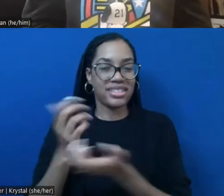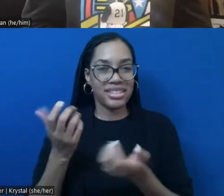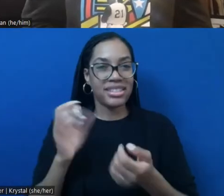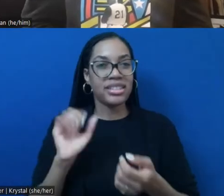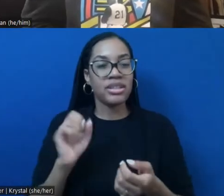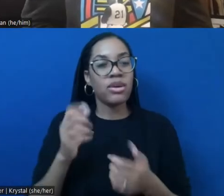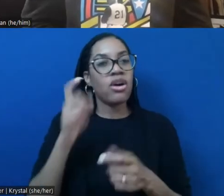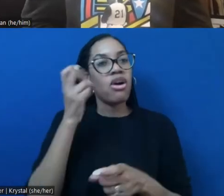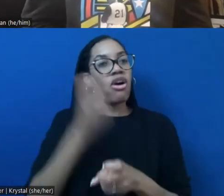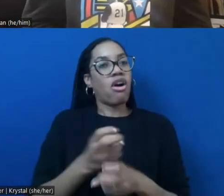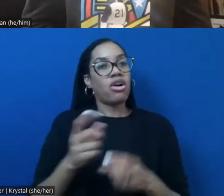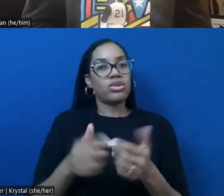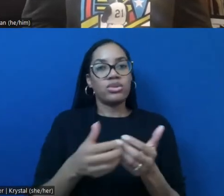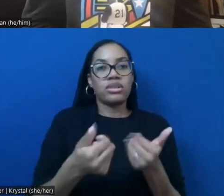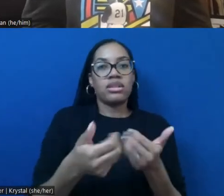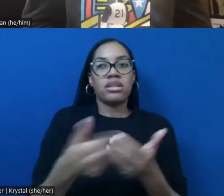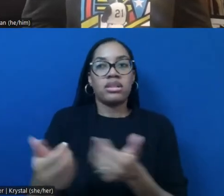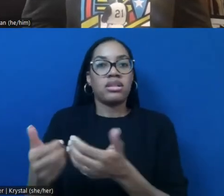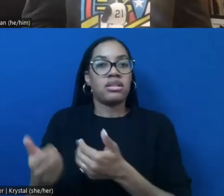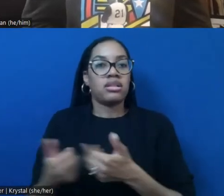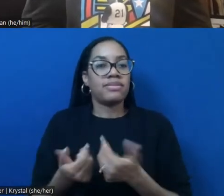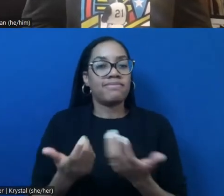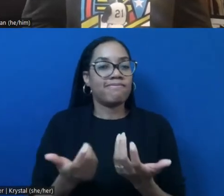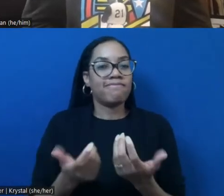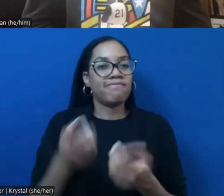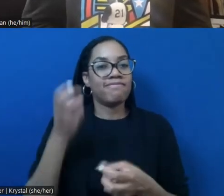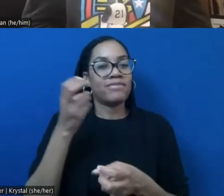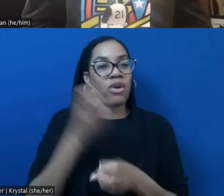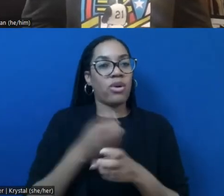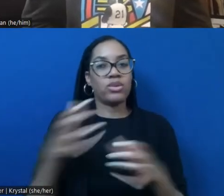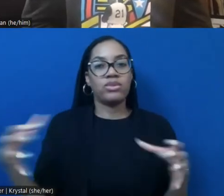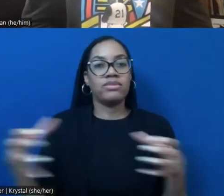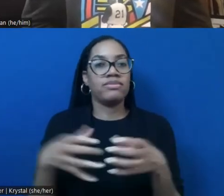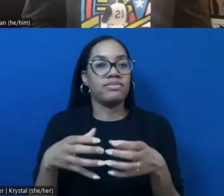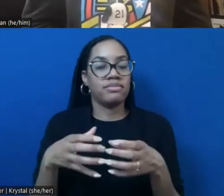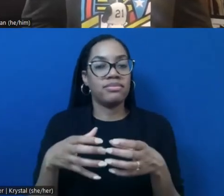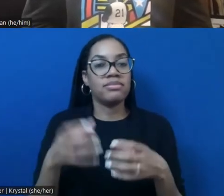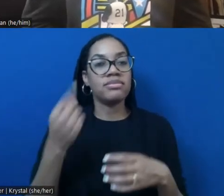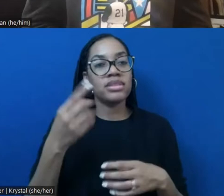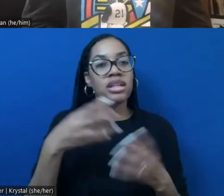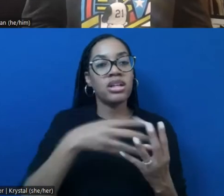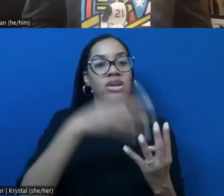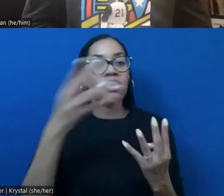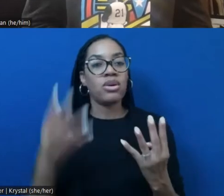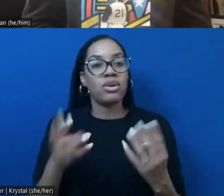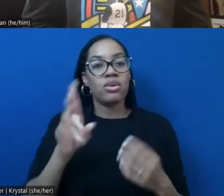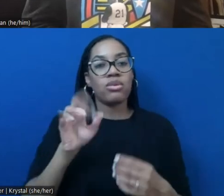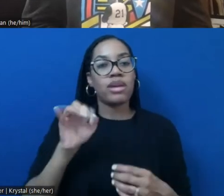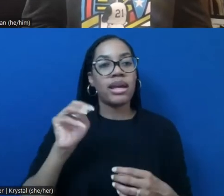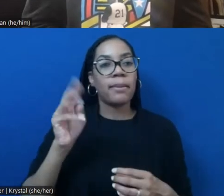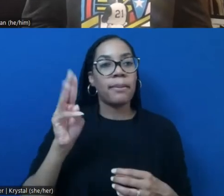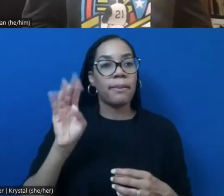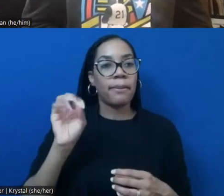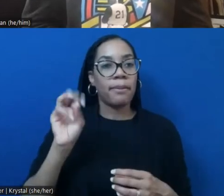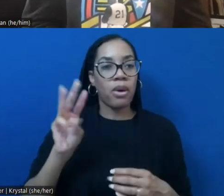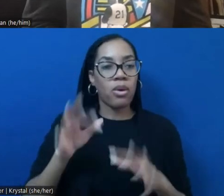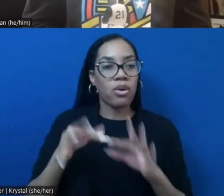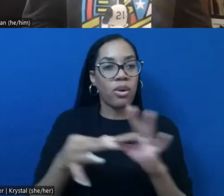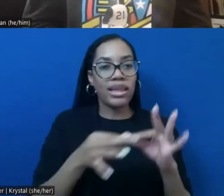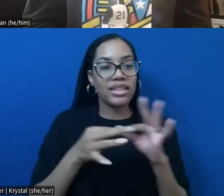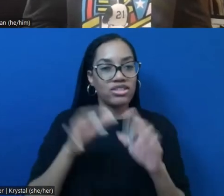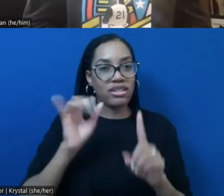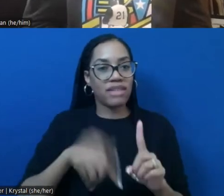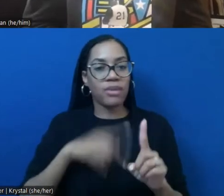know, the Rainbow Coalition, I think, was really an incredible breakthrough for radicals and